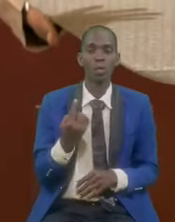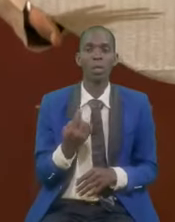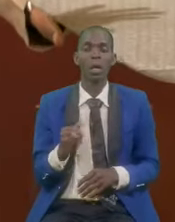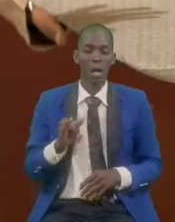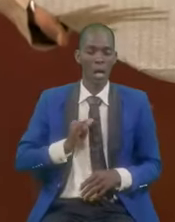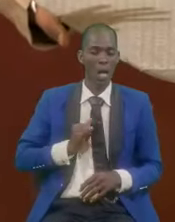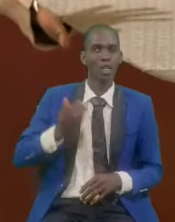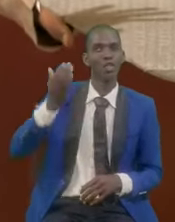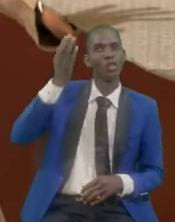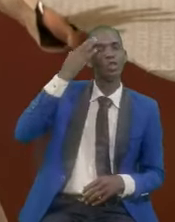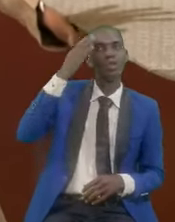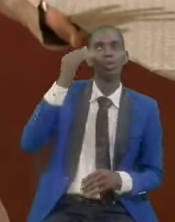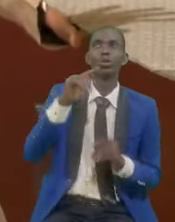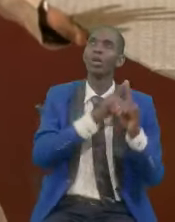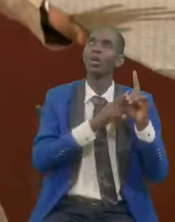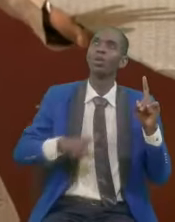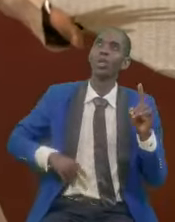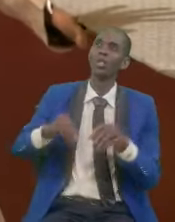Lord